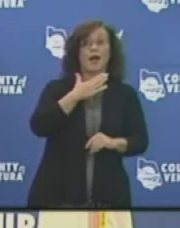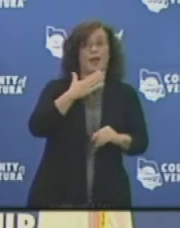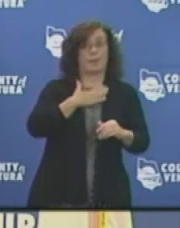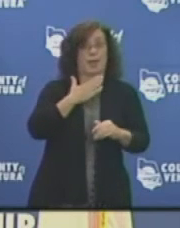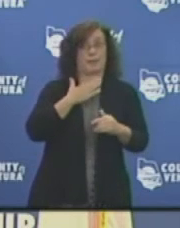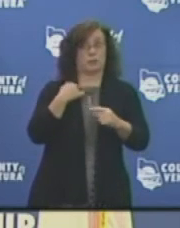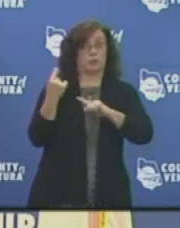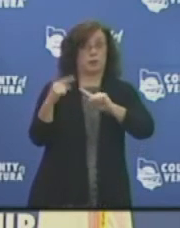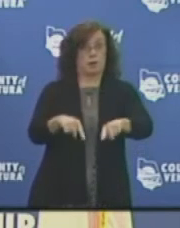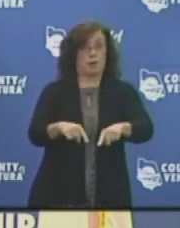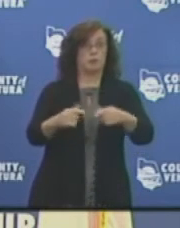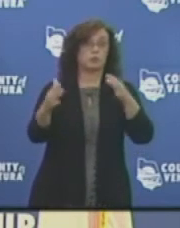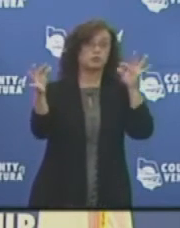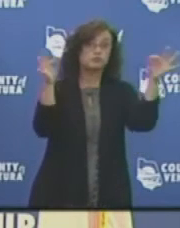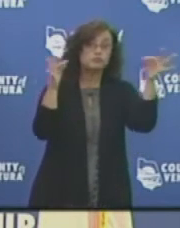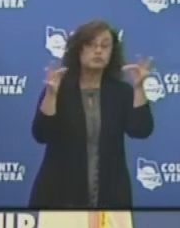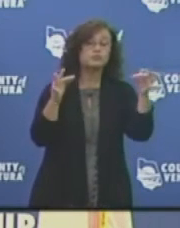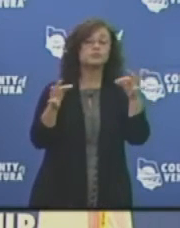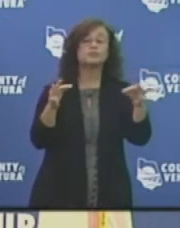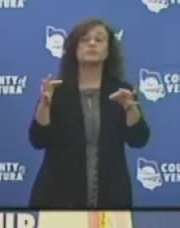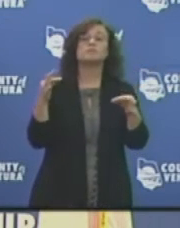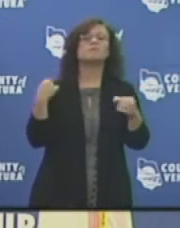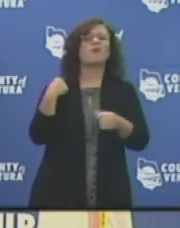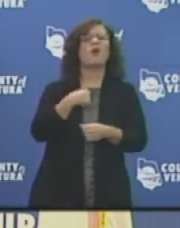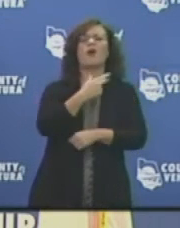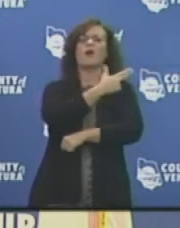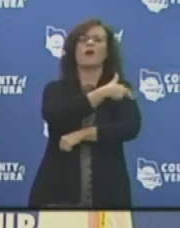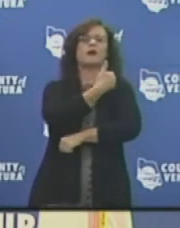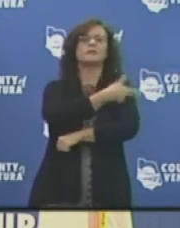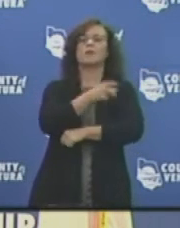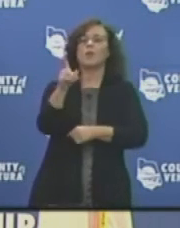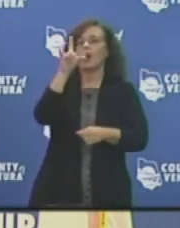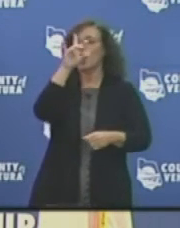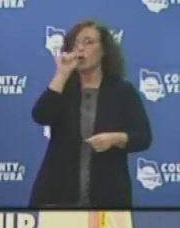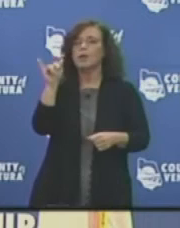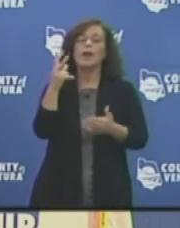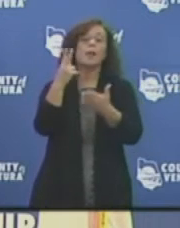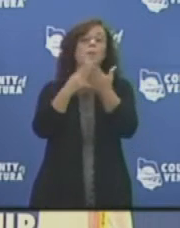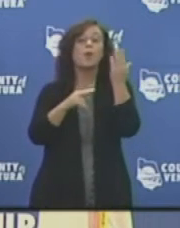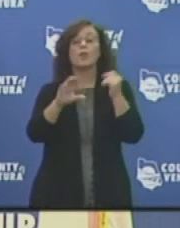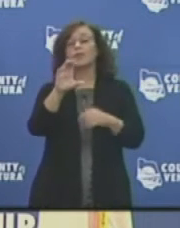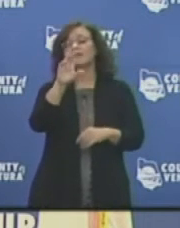staff and physicians how things are going at your county hospital.